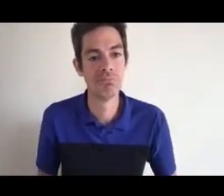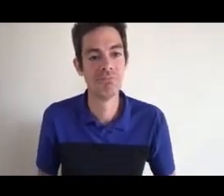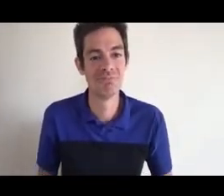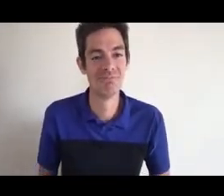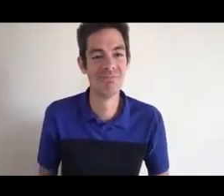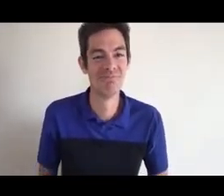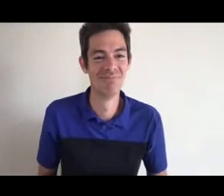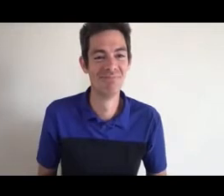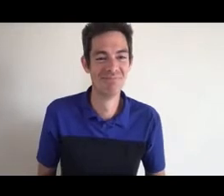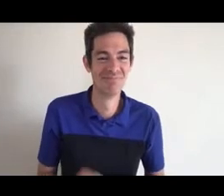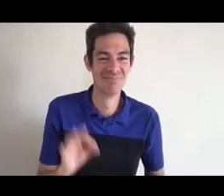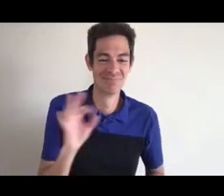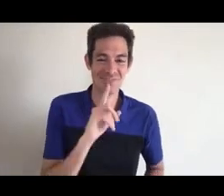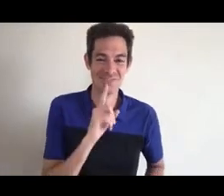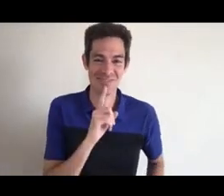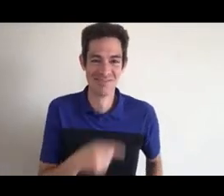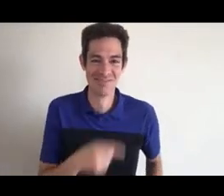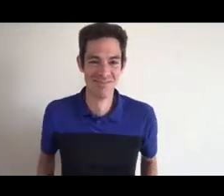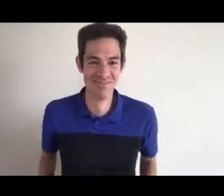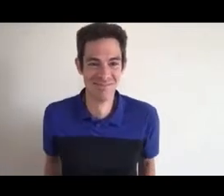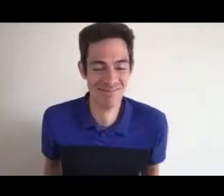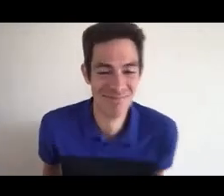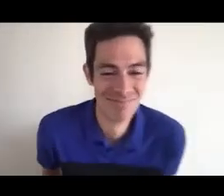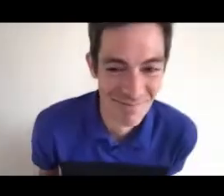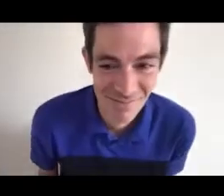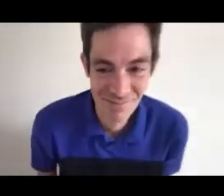teach? Okay, that's great. Thank you.